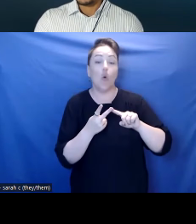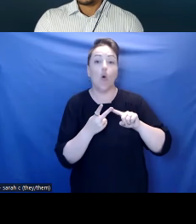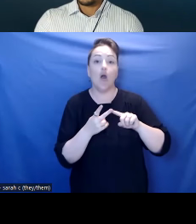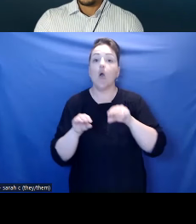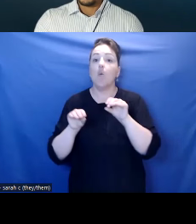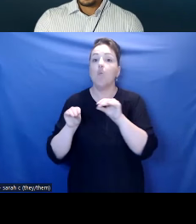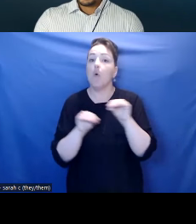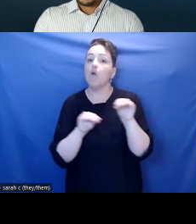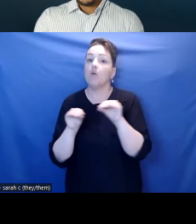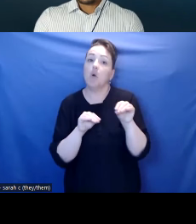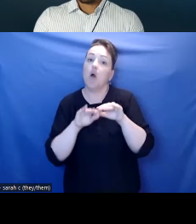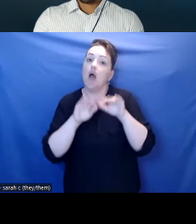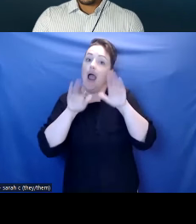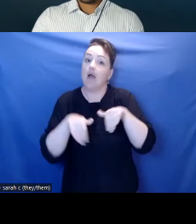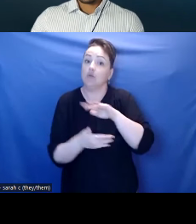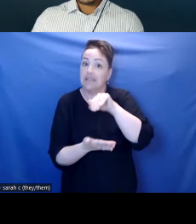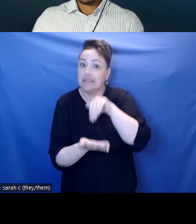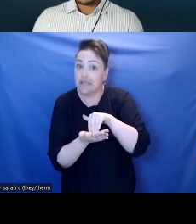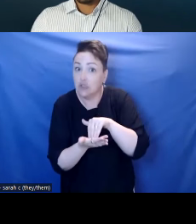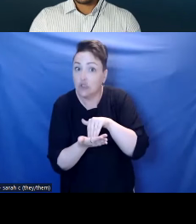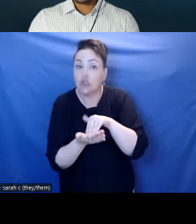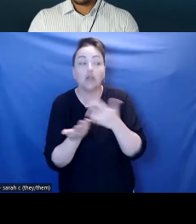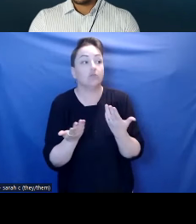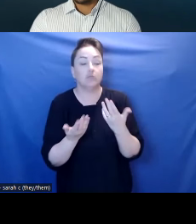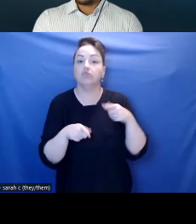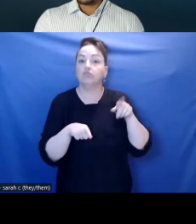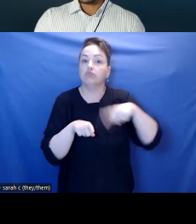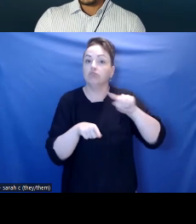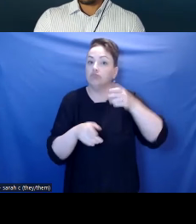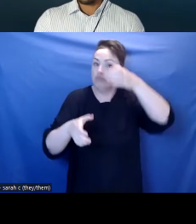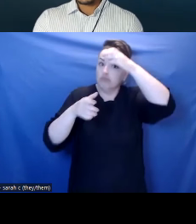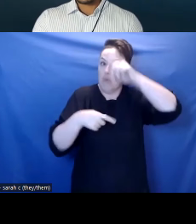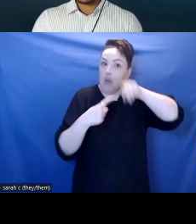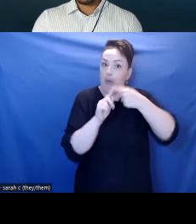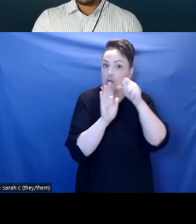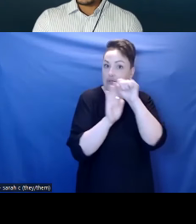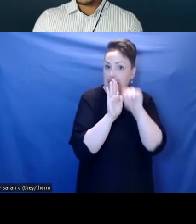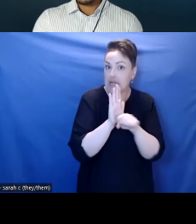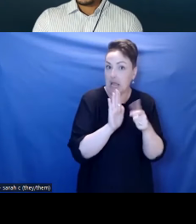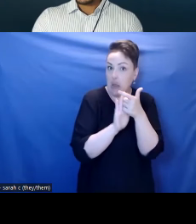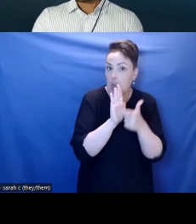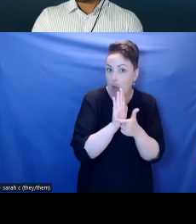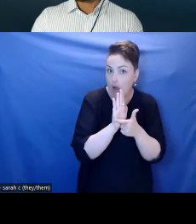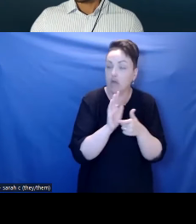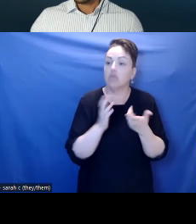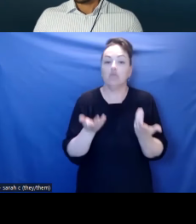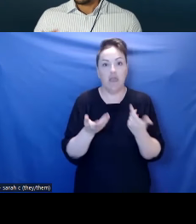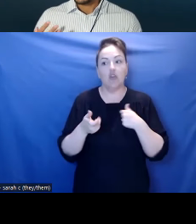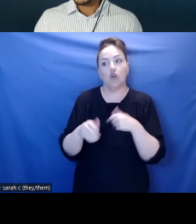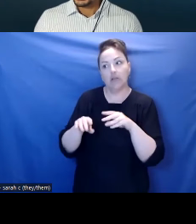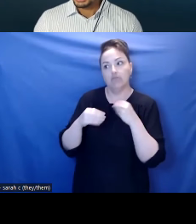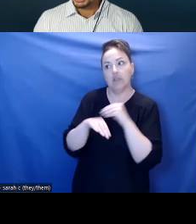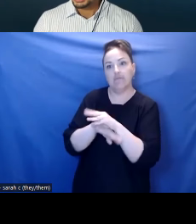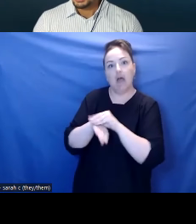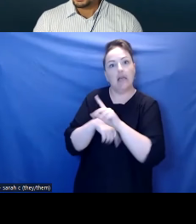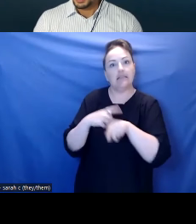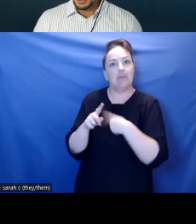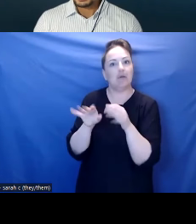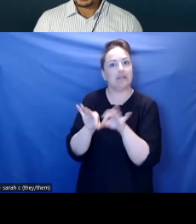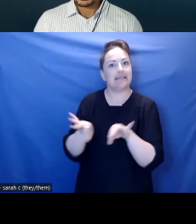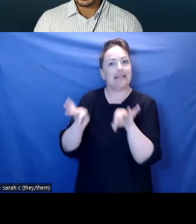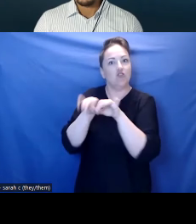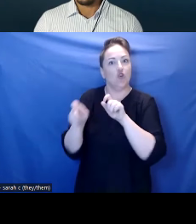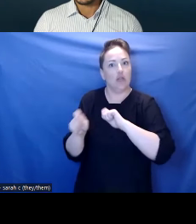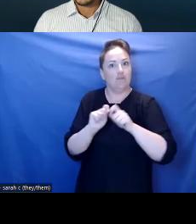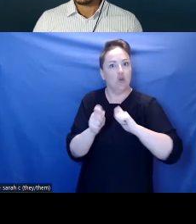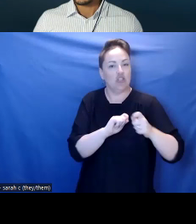existing state law that could provide additional benefits to create new market demand for residential conversion? So these are the kind of questions you want to